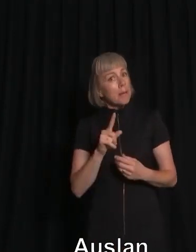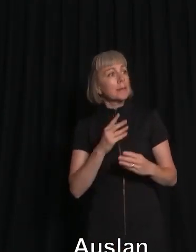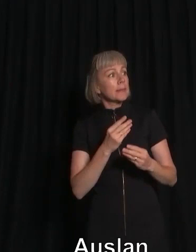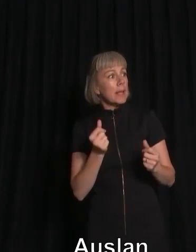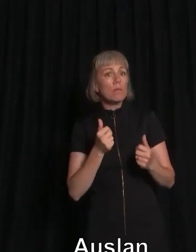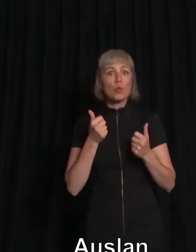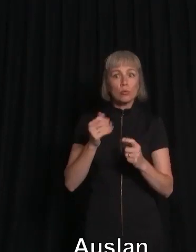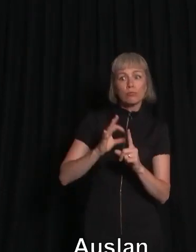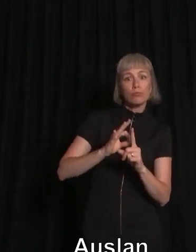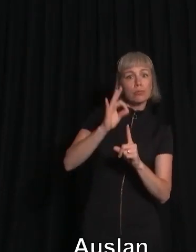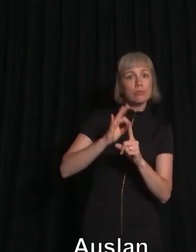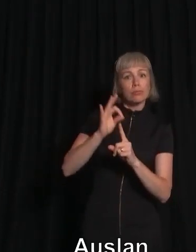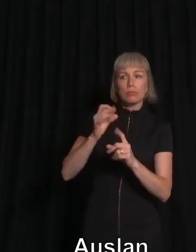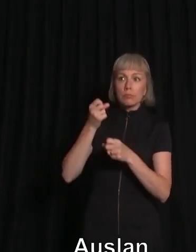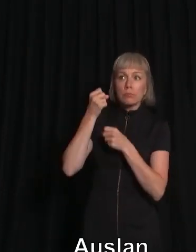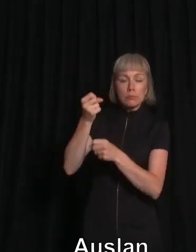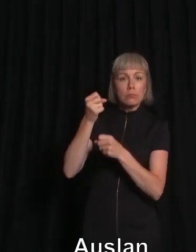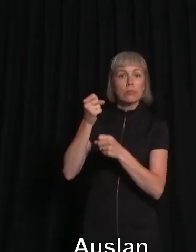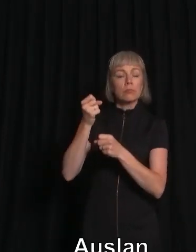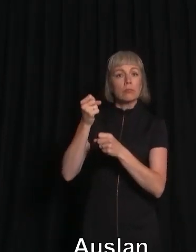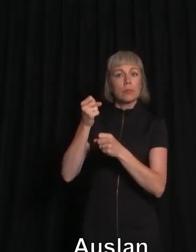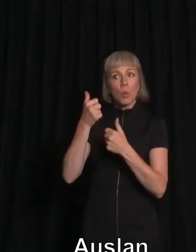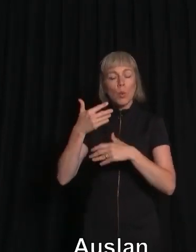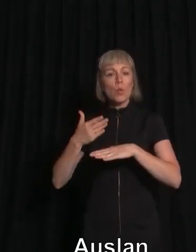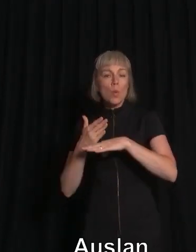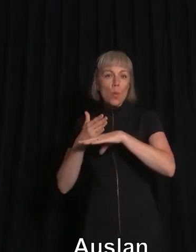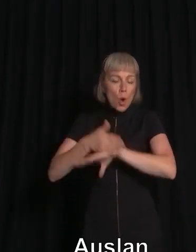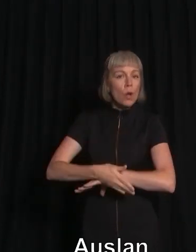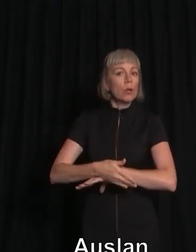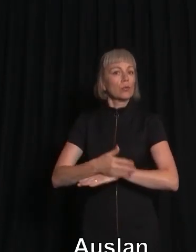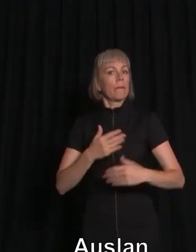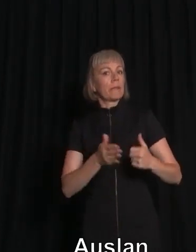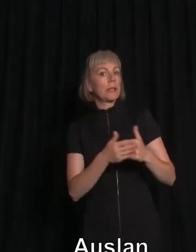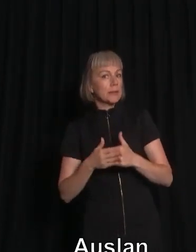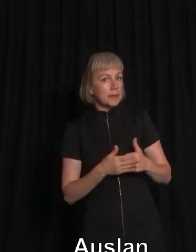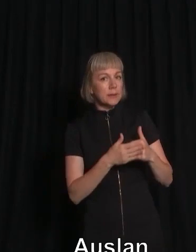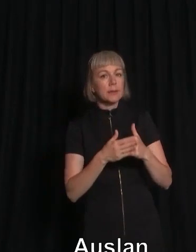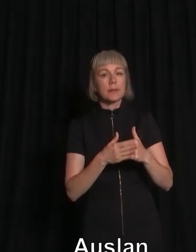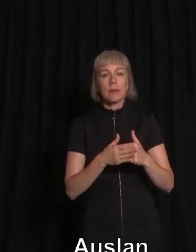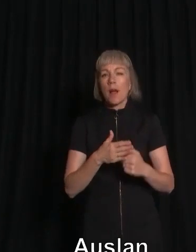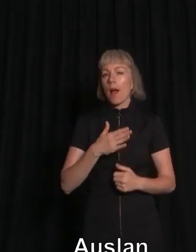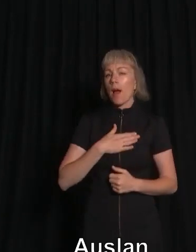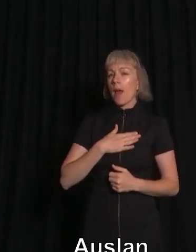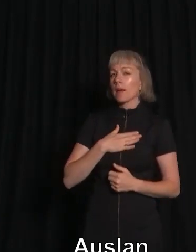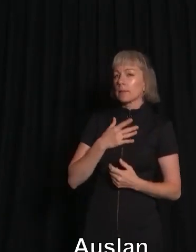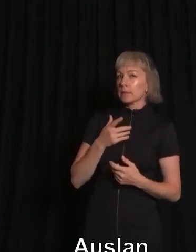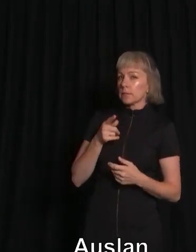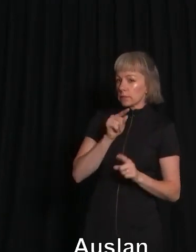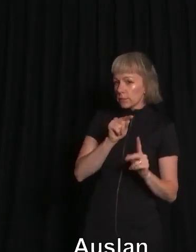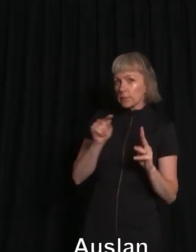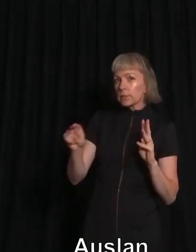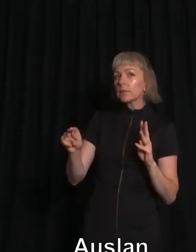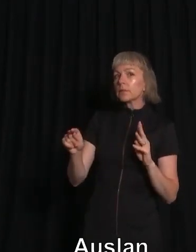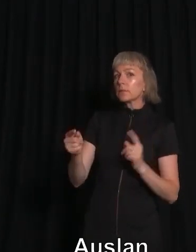make sure that these challenges are progressed and dealt with. Let's talk a bit about the work you're all doing to